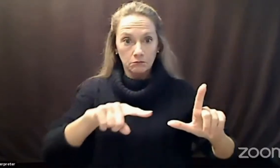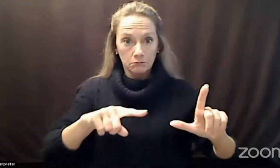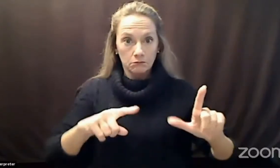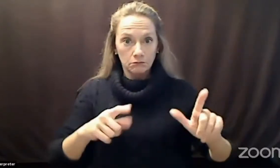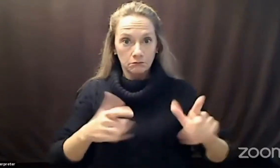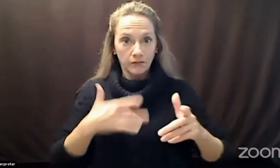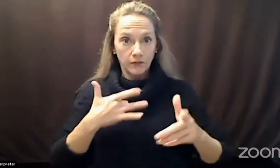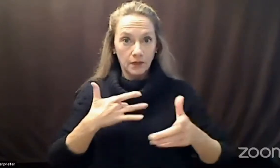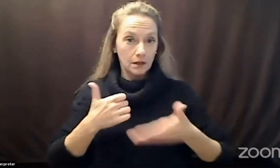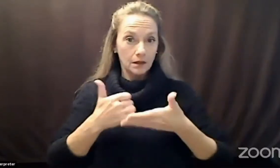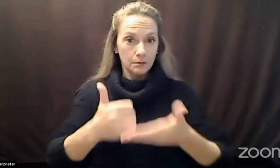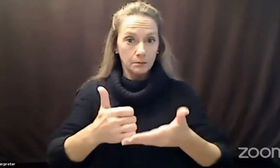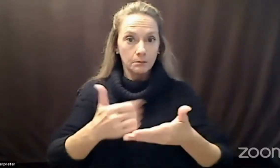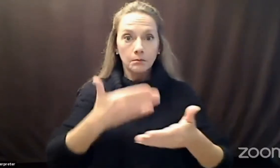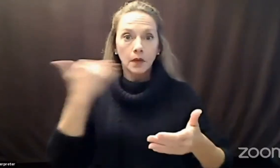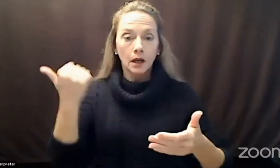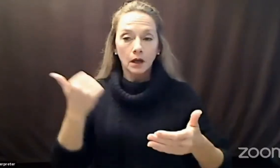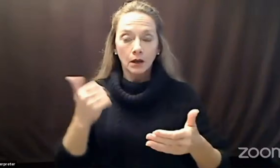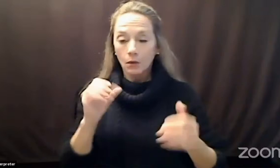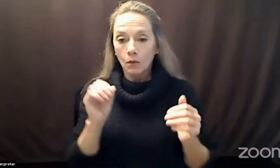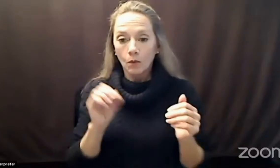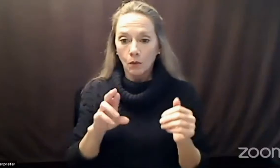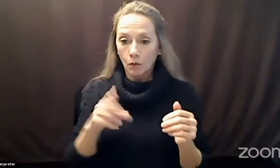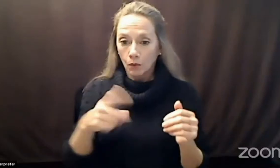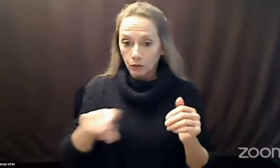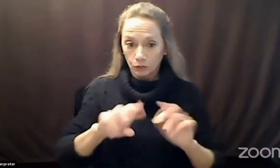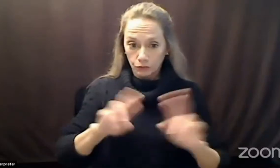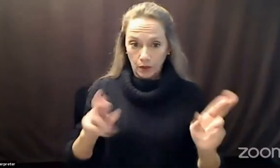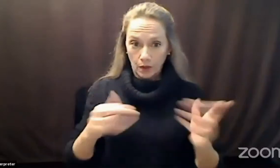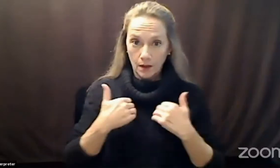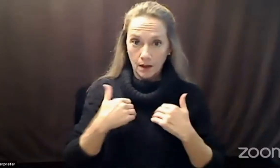helpful, unless you guys have it handy.